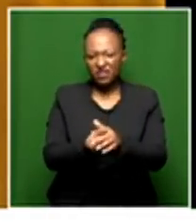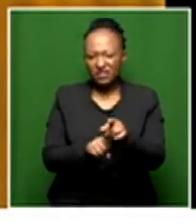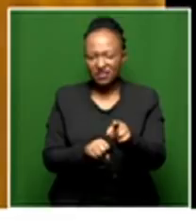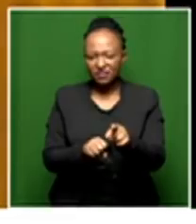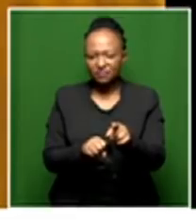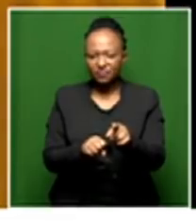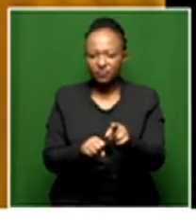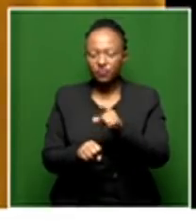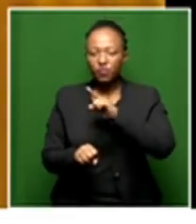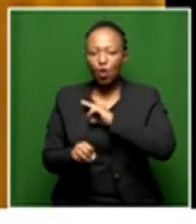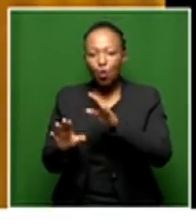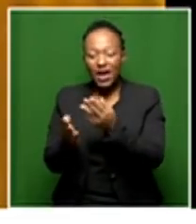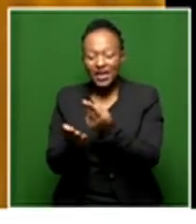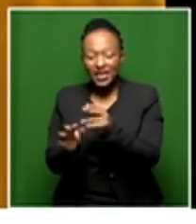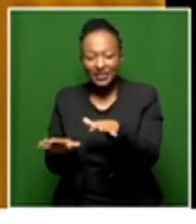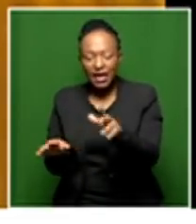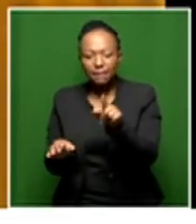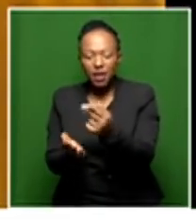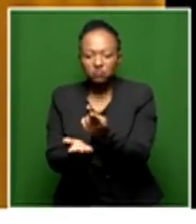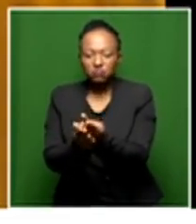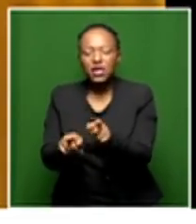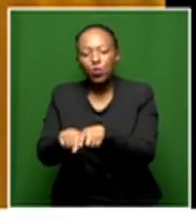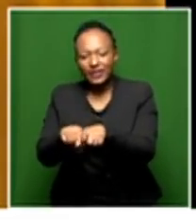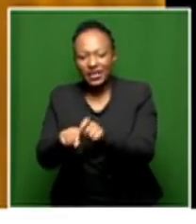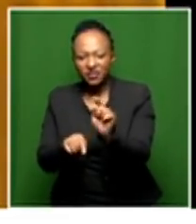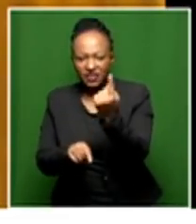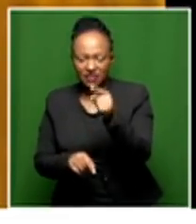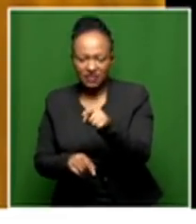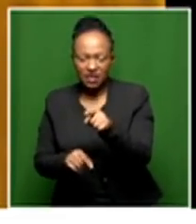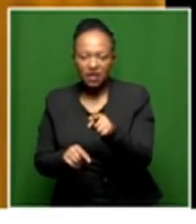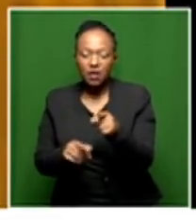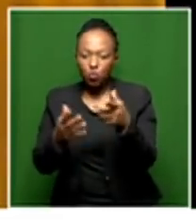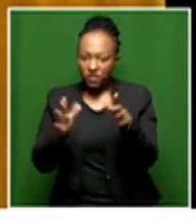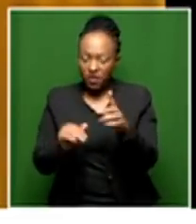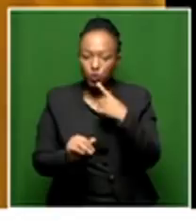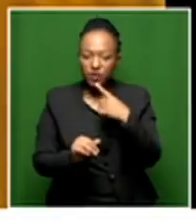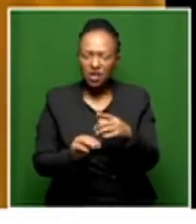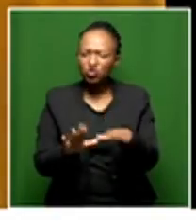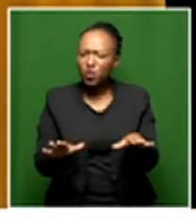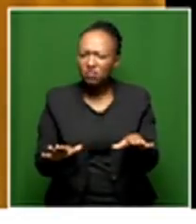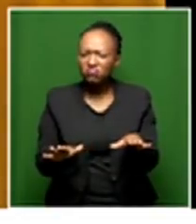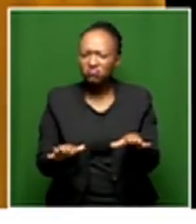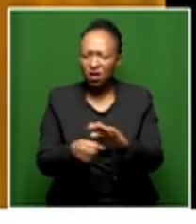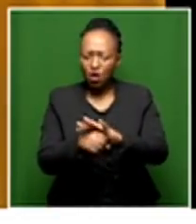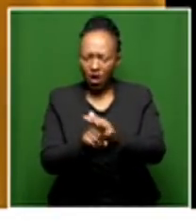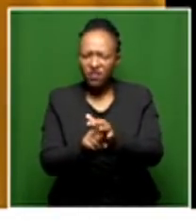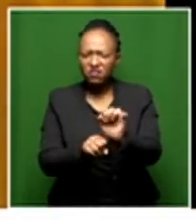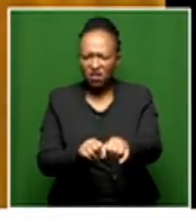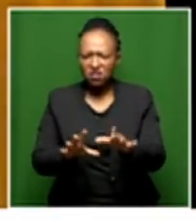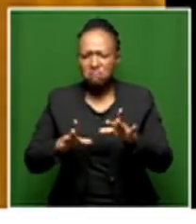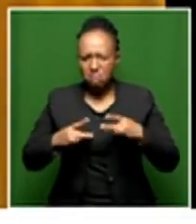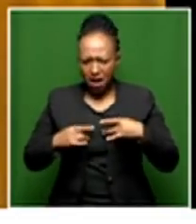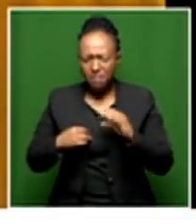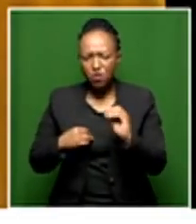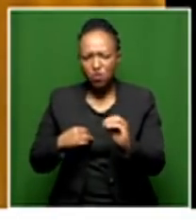it because the child has to be tested for admission. But having said that, children are affected by COVID,